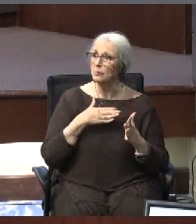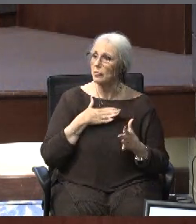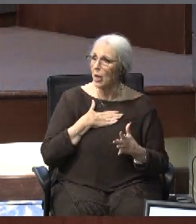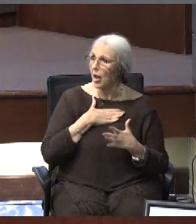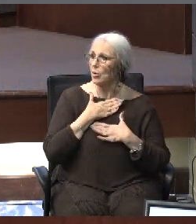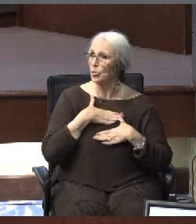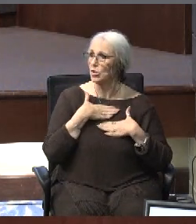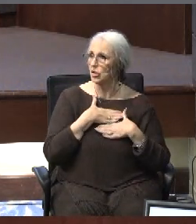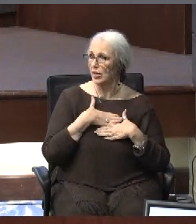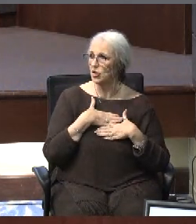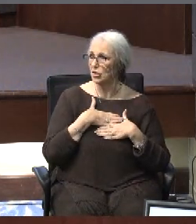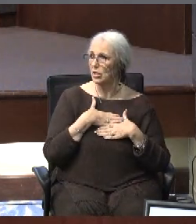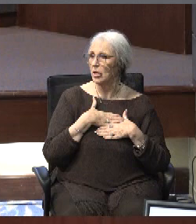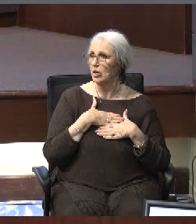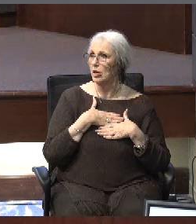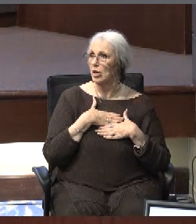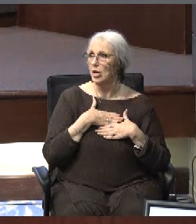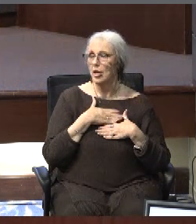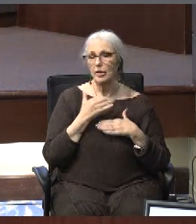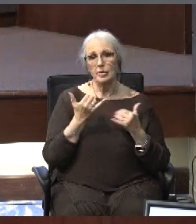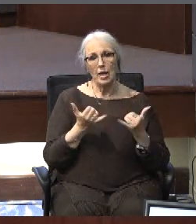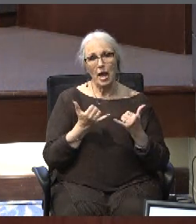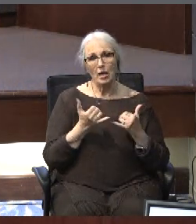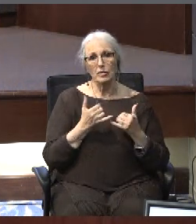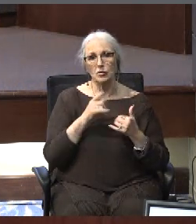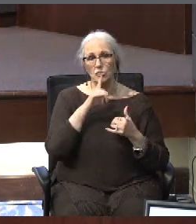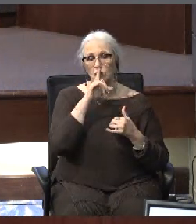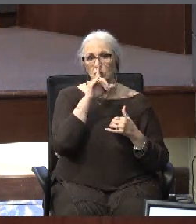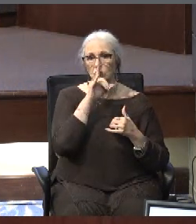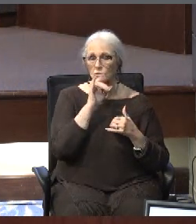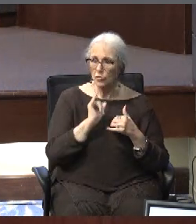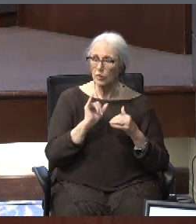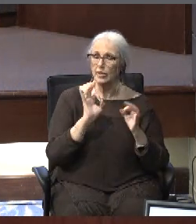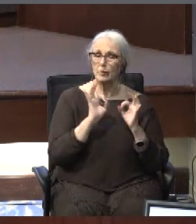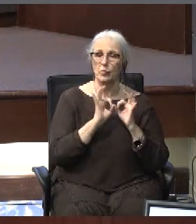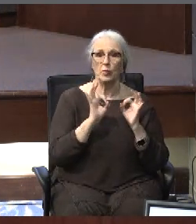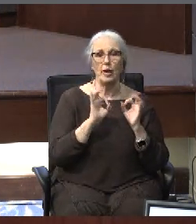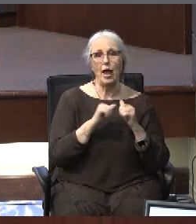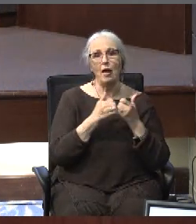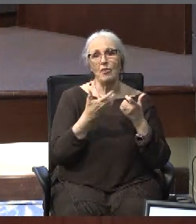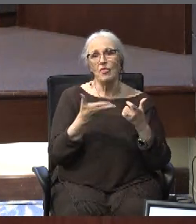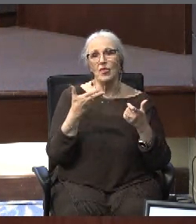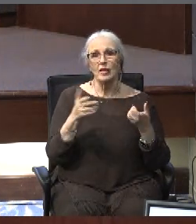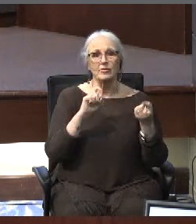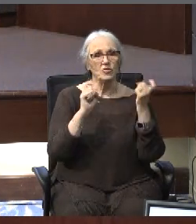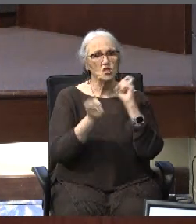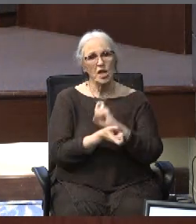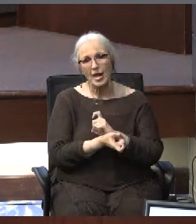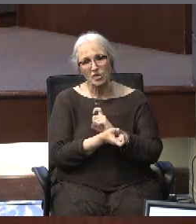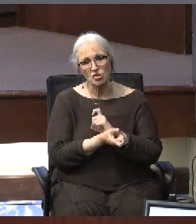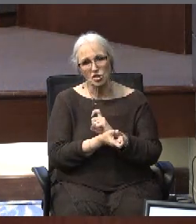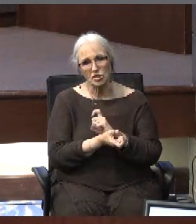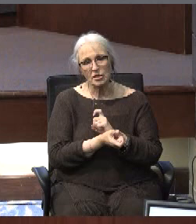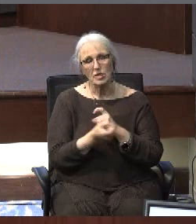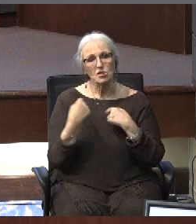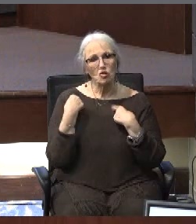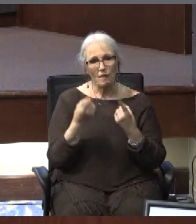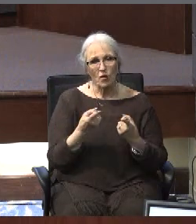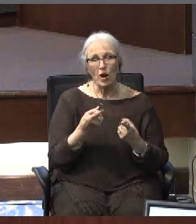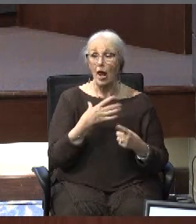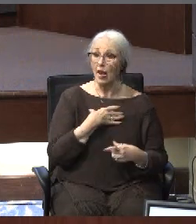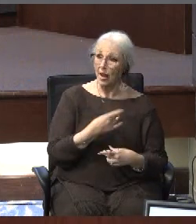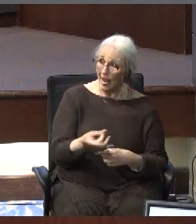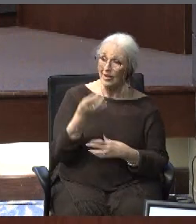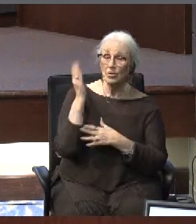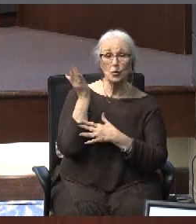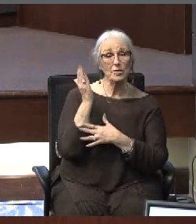and the whole group, which is just indicative and emblematic of how I think things are changing here. I like the presentation,